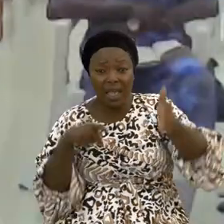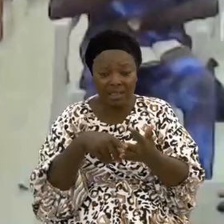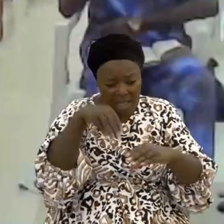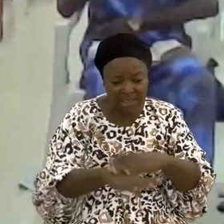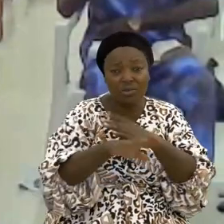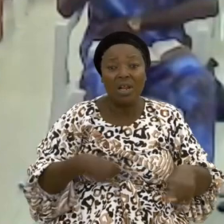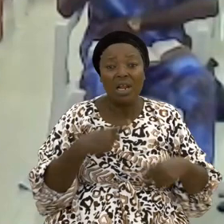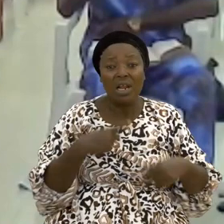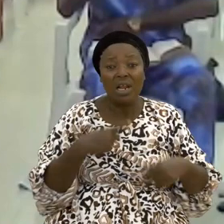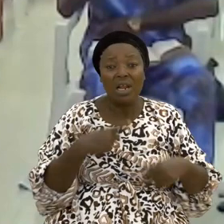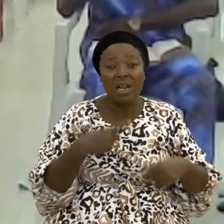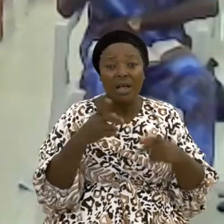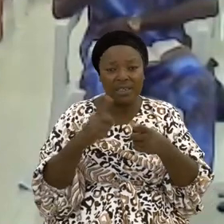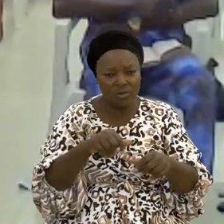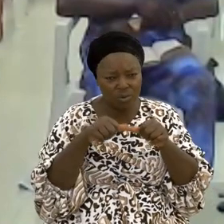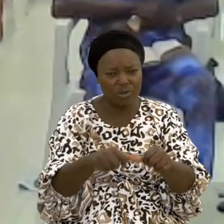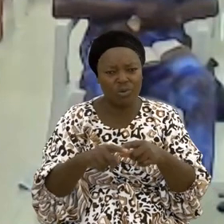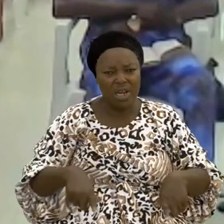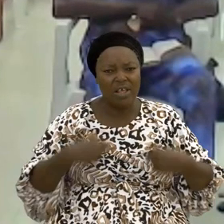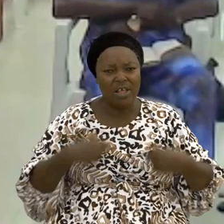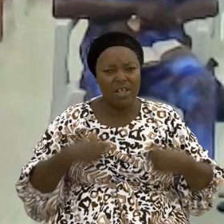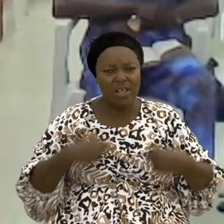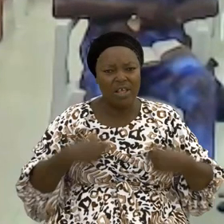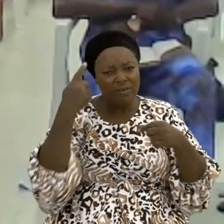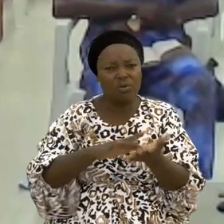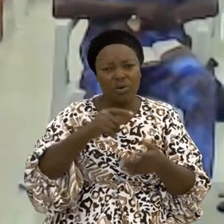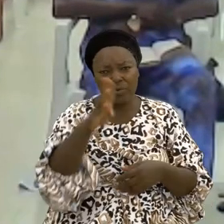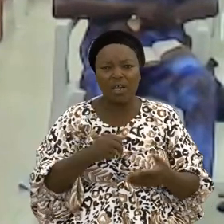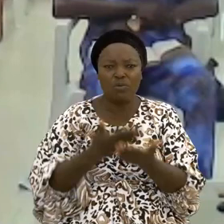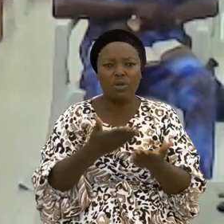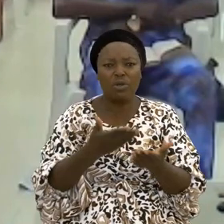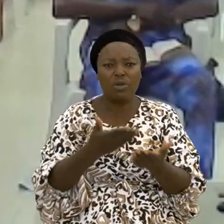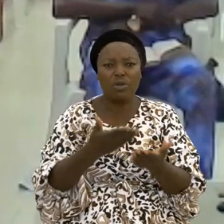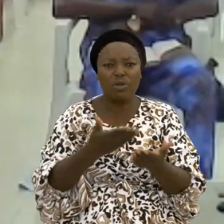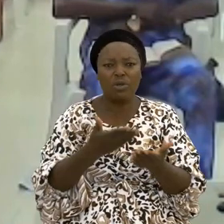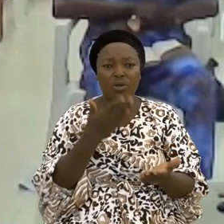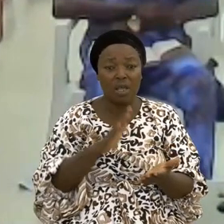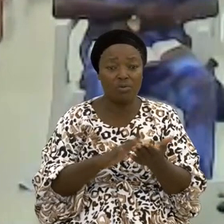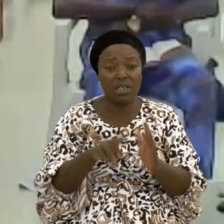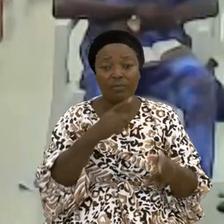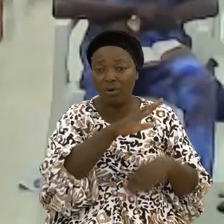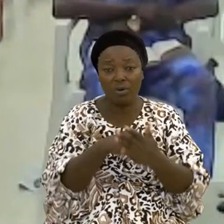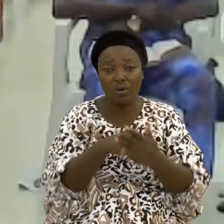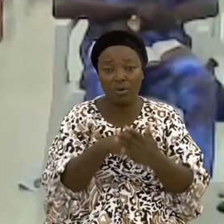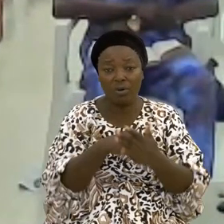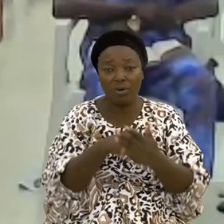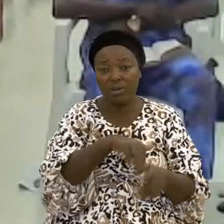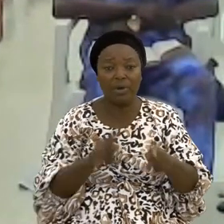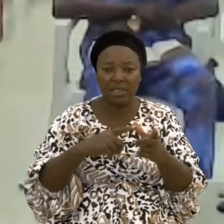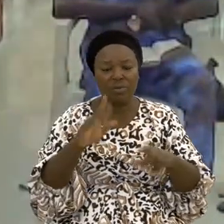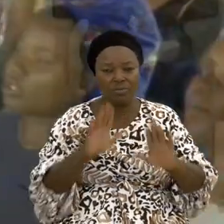and you keep on living for the glory of God and the goodness of other people, and your miracle